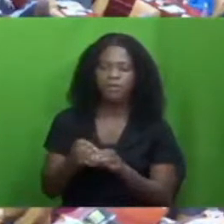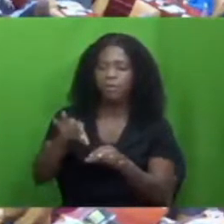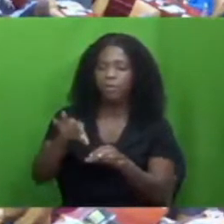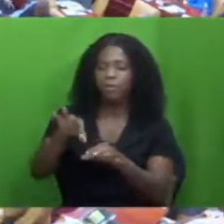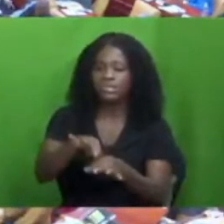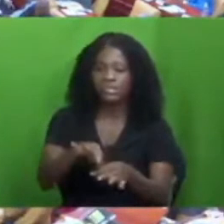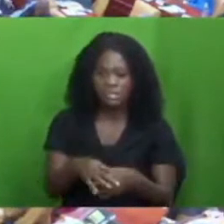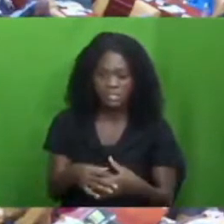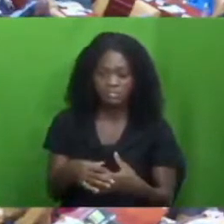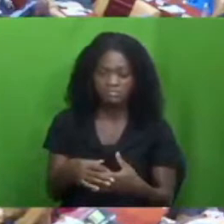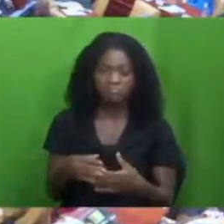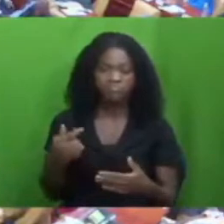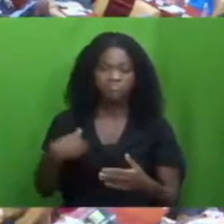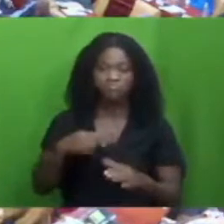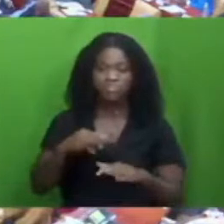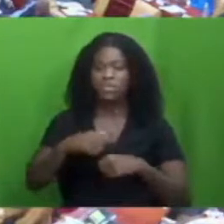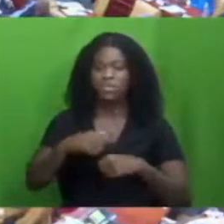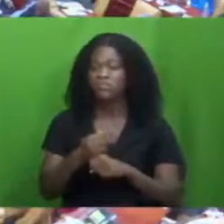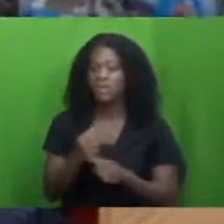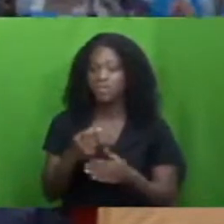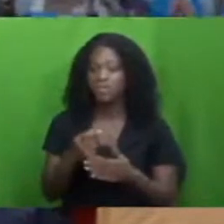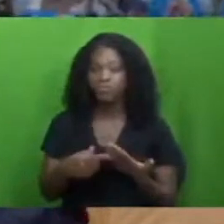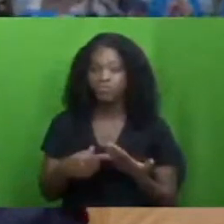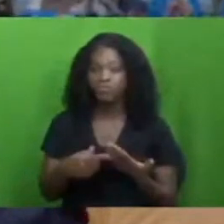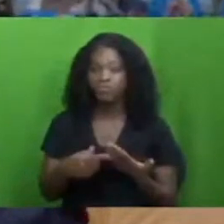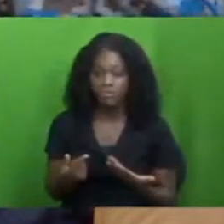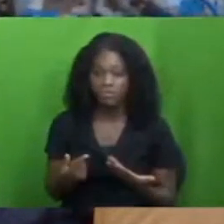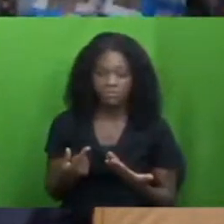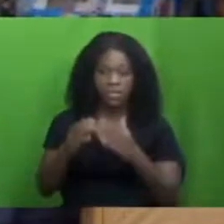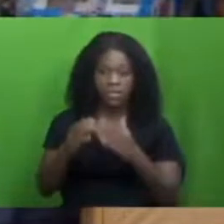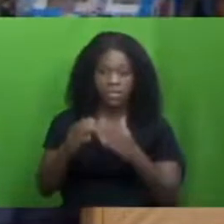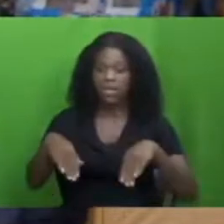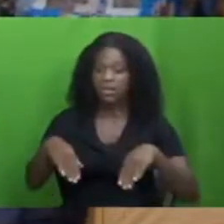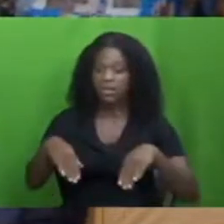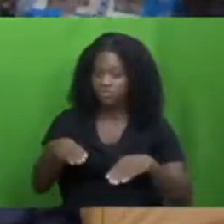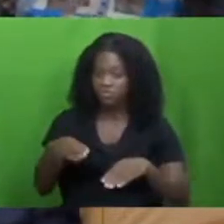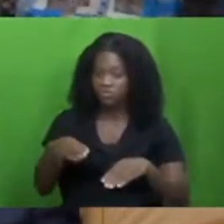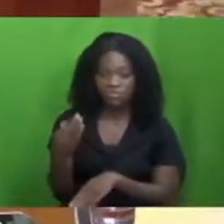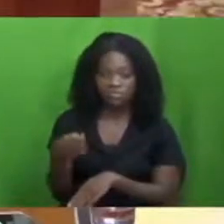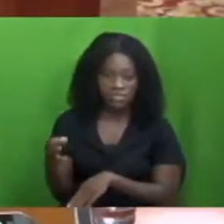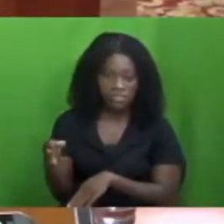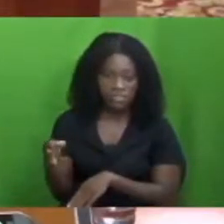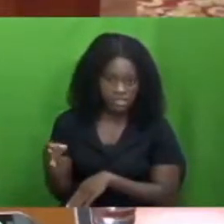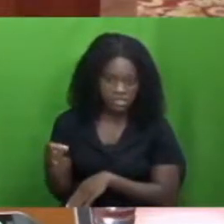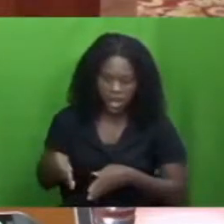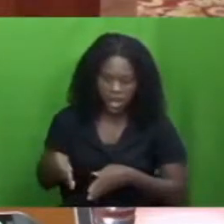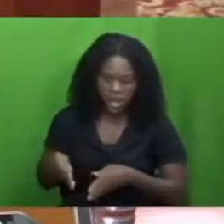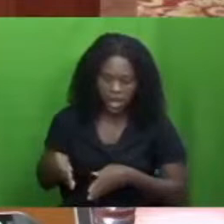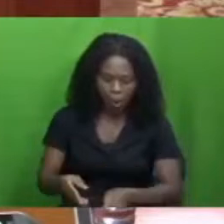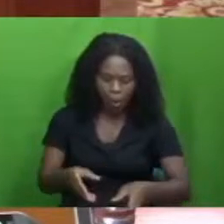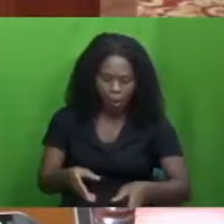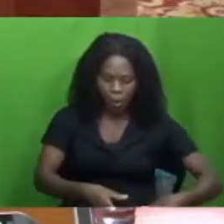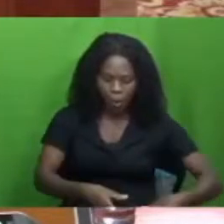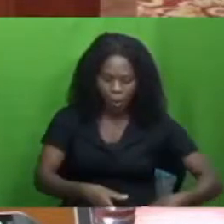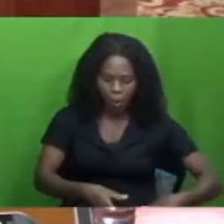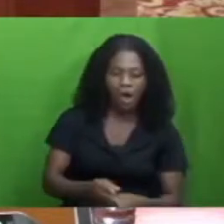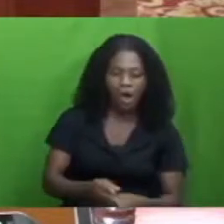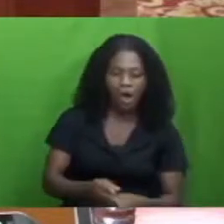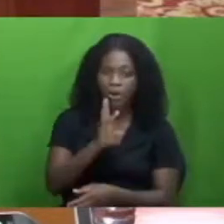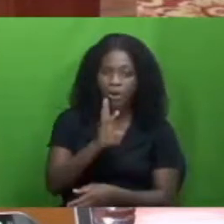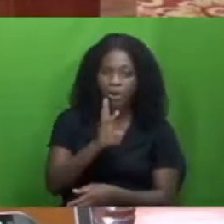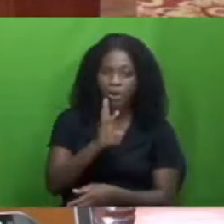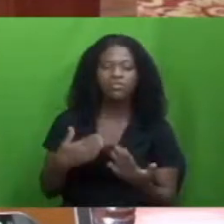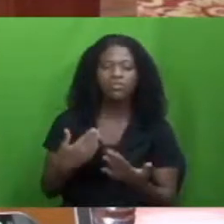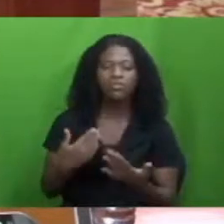of ancillary services such as housing, training, facilities, irrigation, canals, farm roads, and electricity have